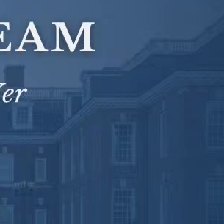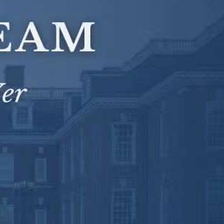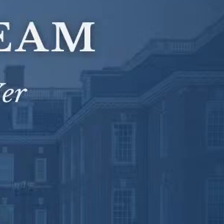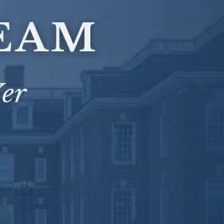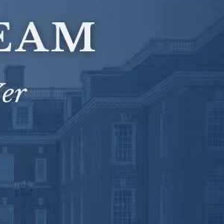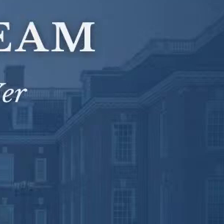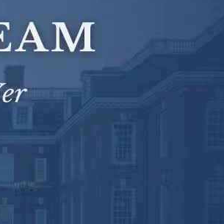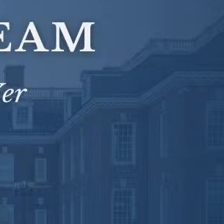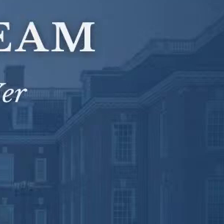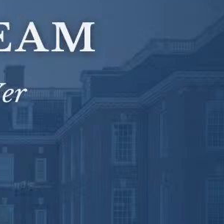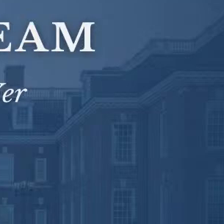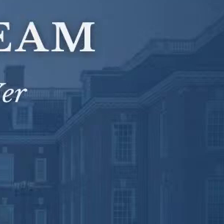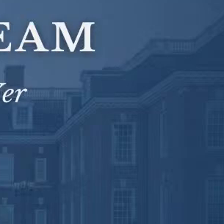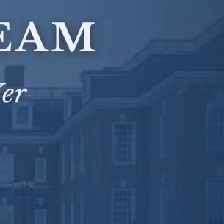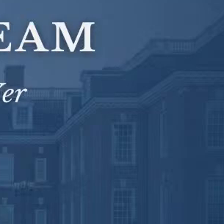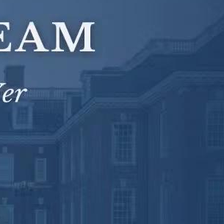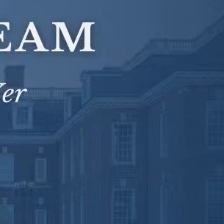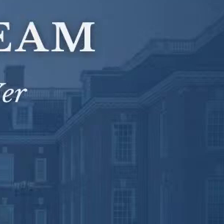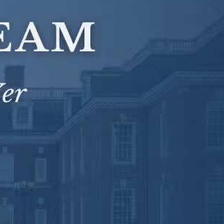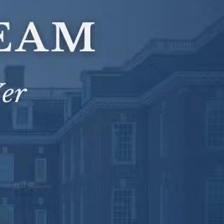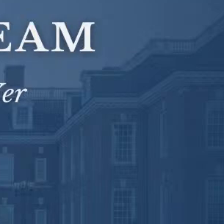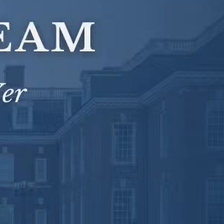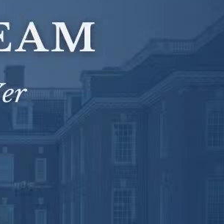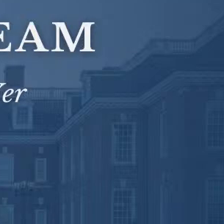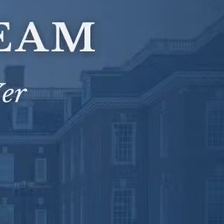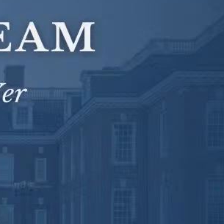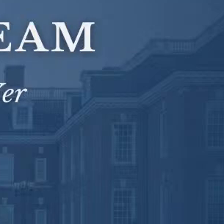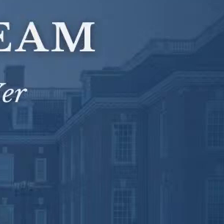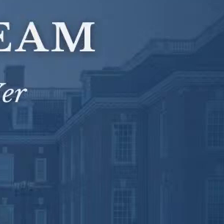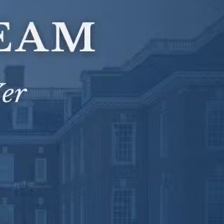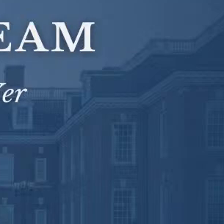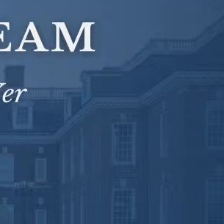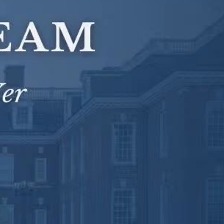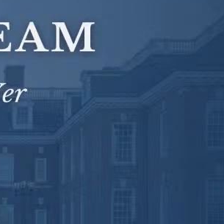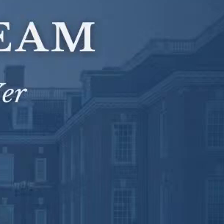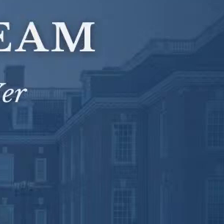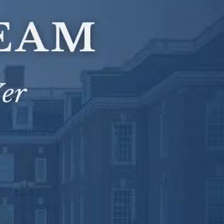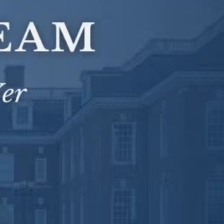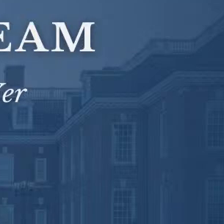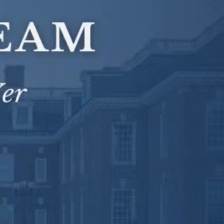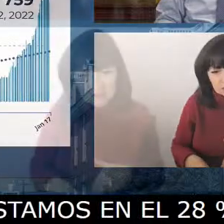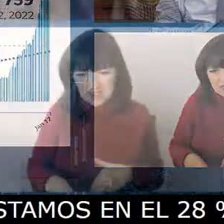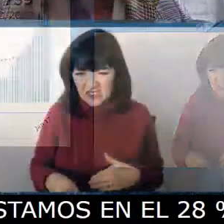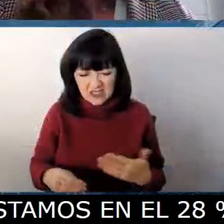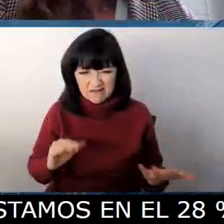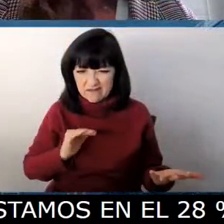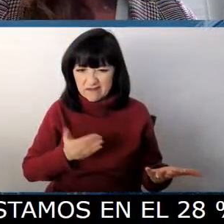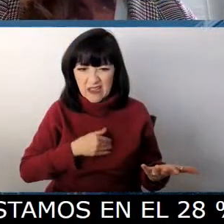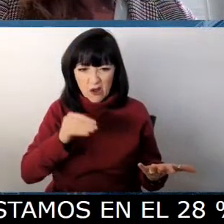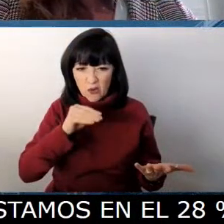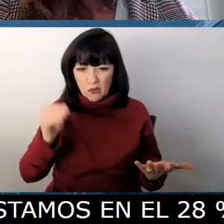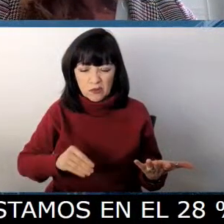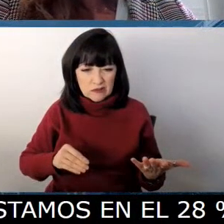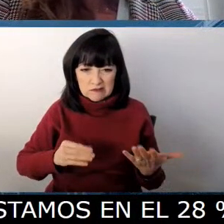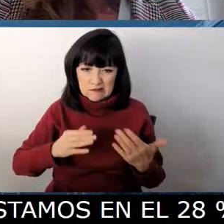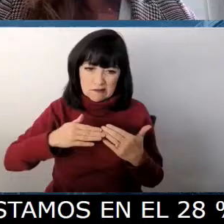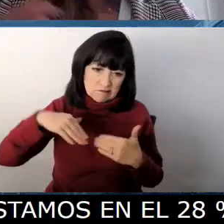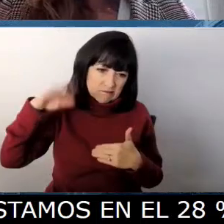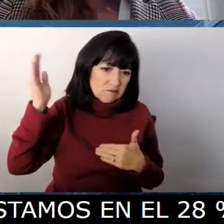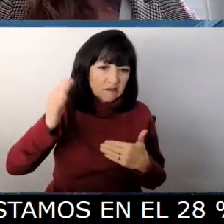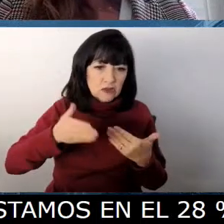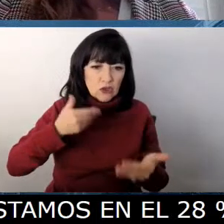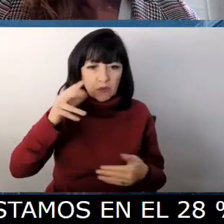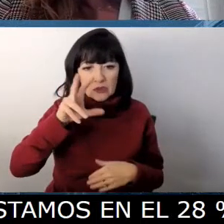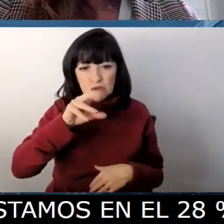the charts, but we're hopeful that it's not getting worse. And hopefully we'll see over the next several